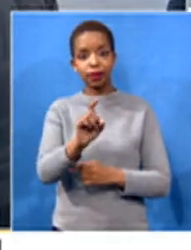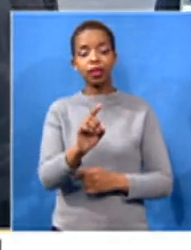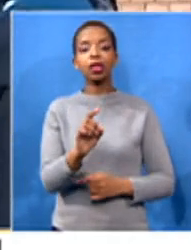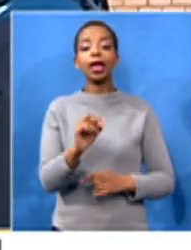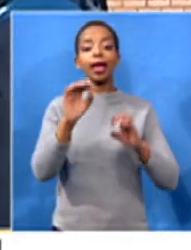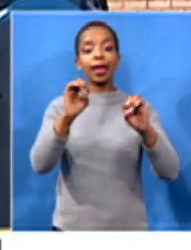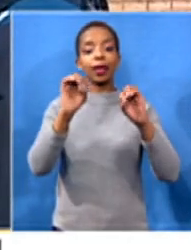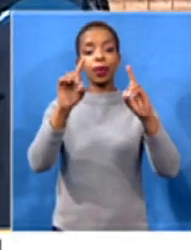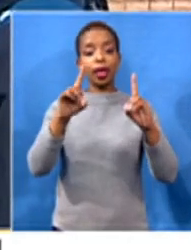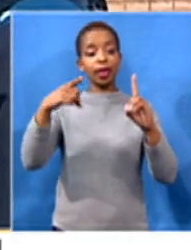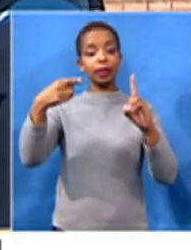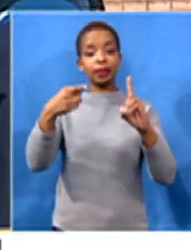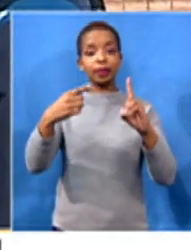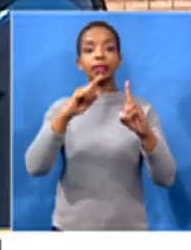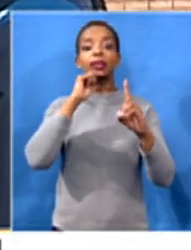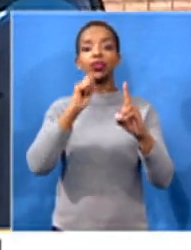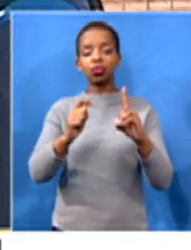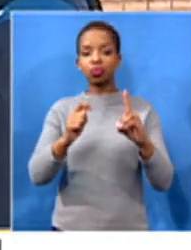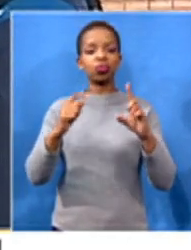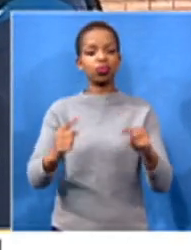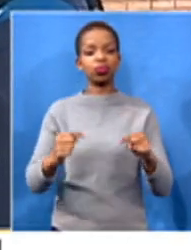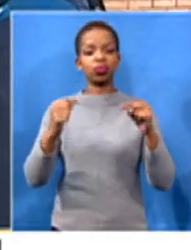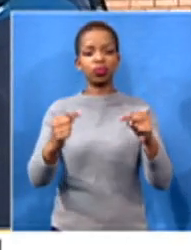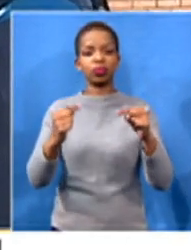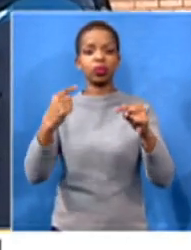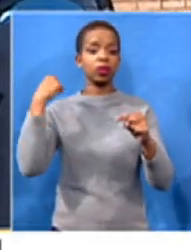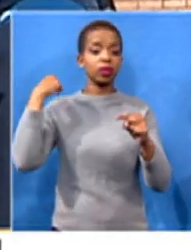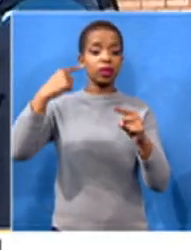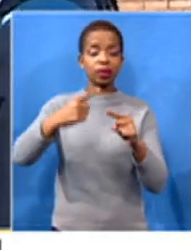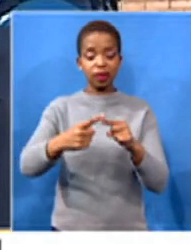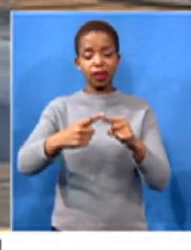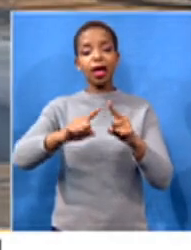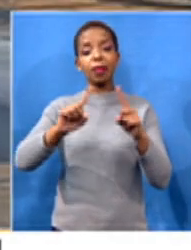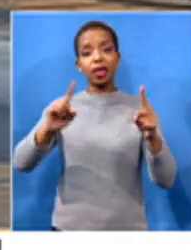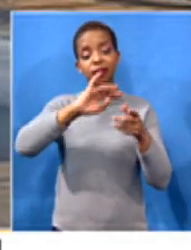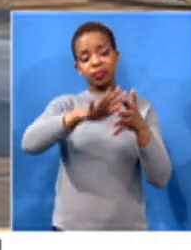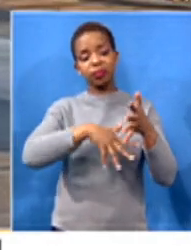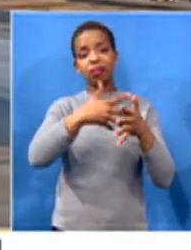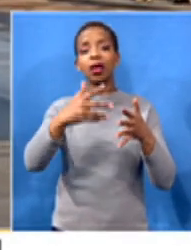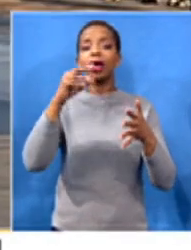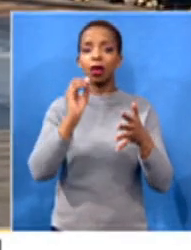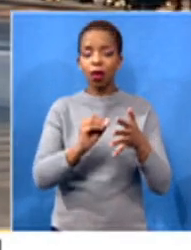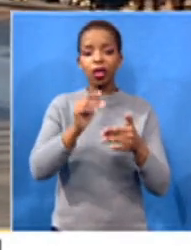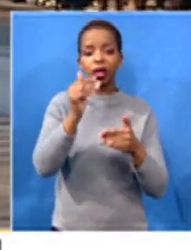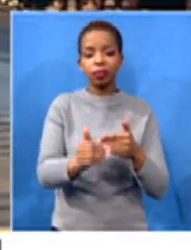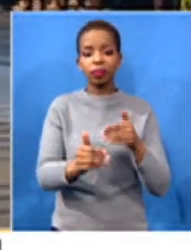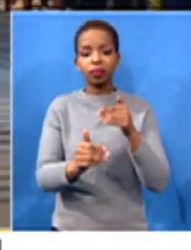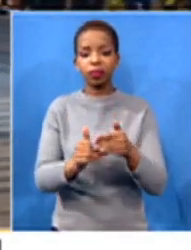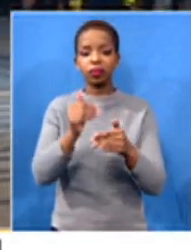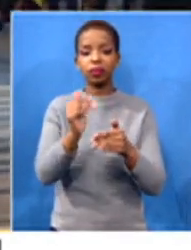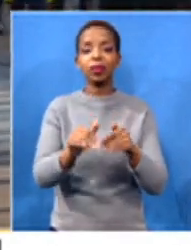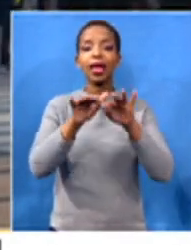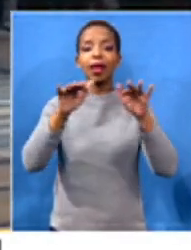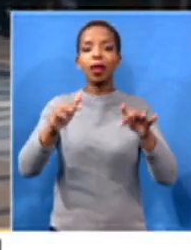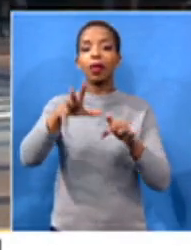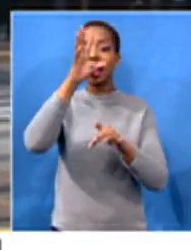big bureaucracy. That's the reality. People need routines. They need to know, they need to have continuous learning and improvement, and continuous change is not